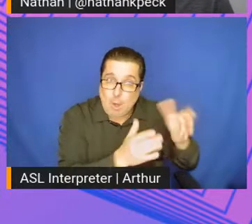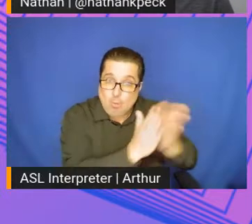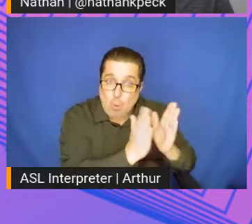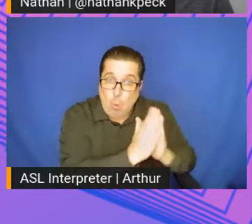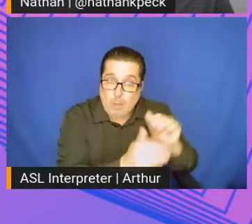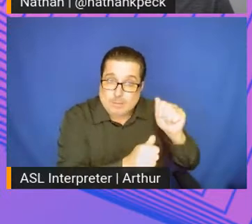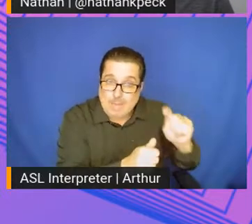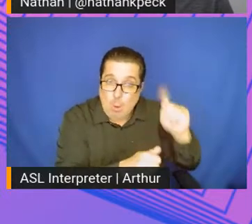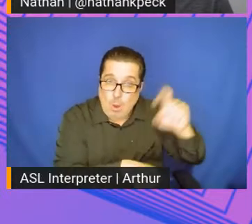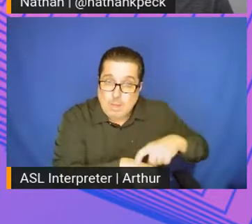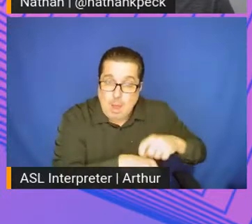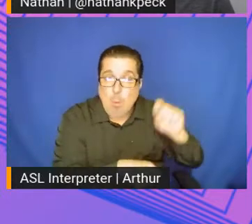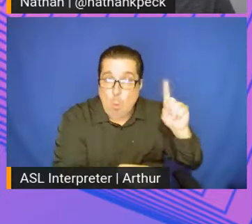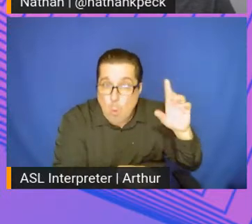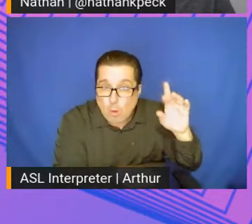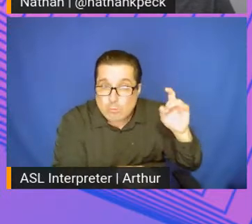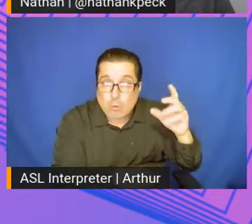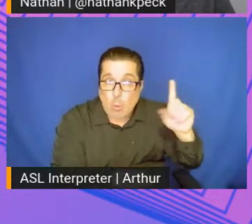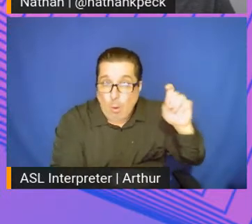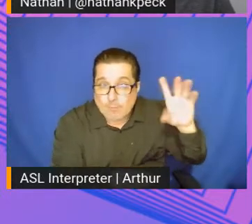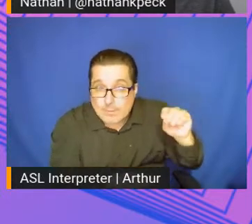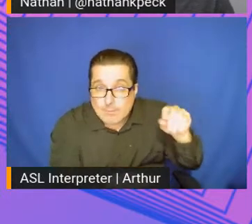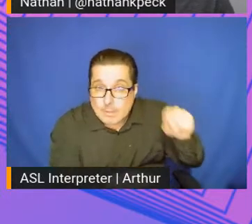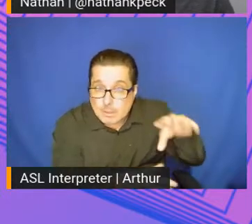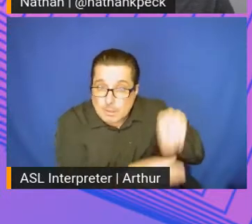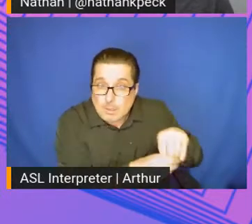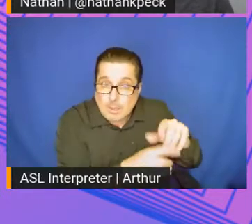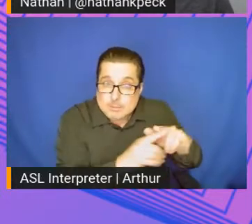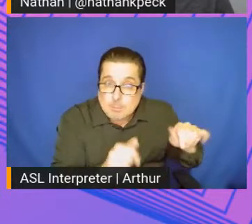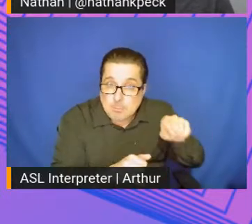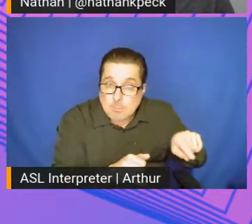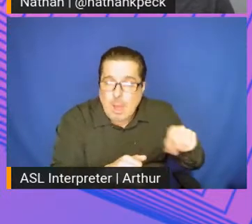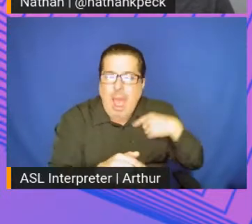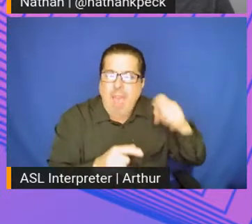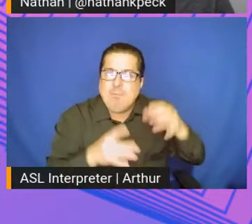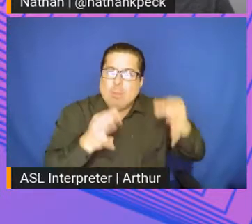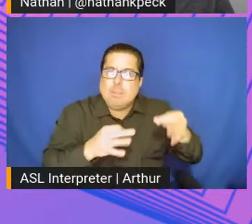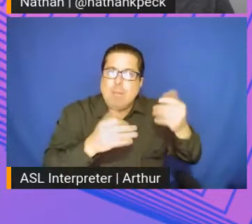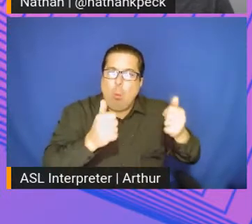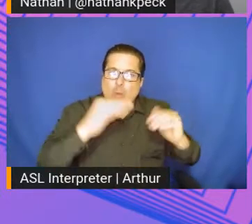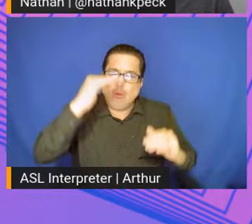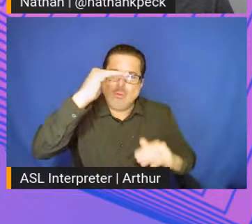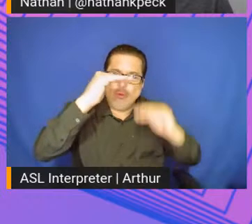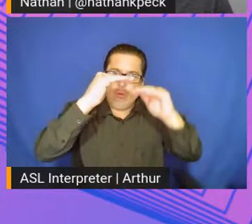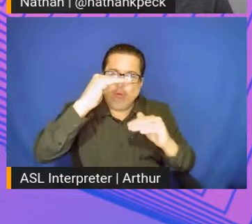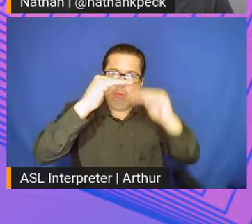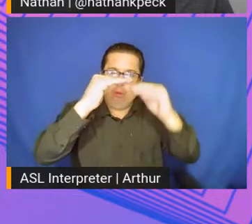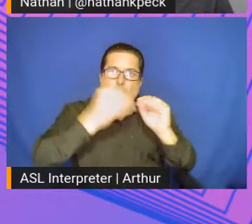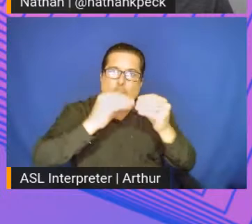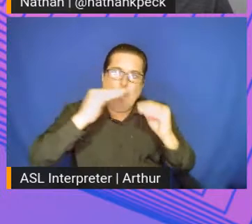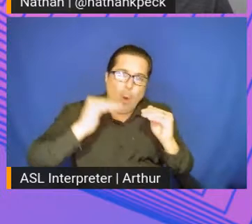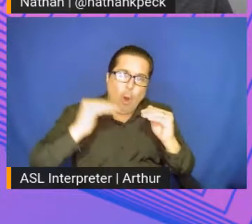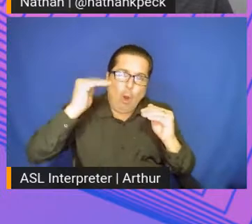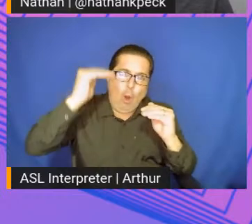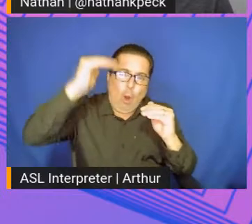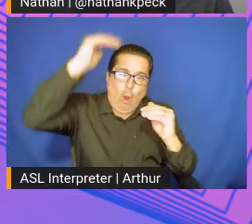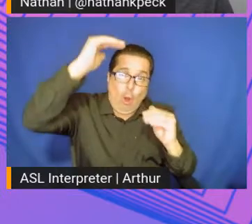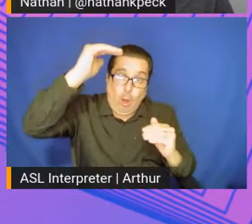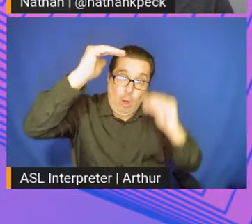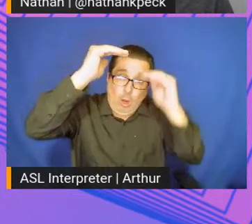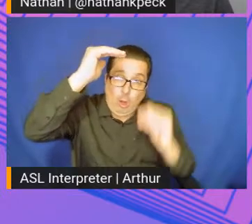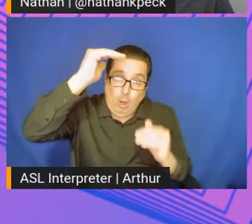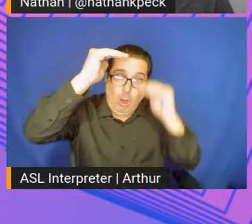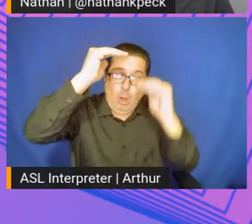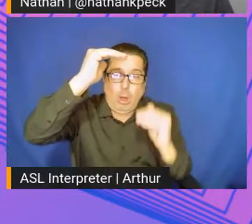100, 150? I have to decide what that number is and maybe try a few different variations before I hit the